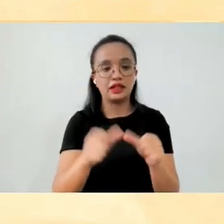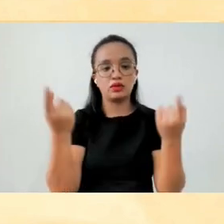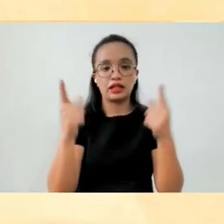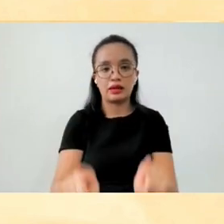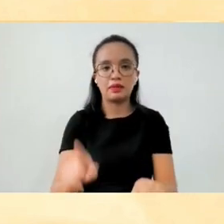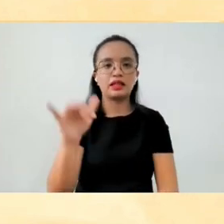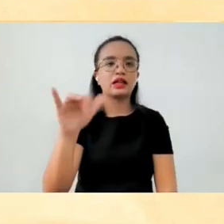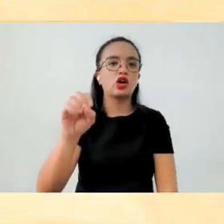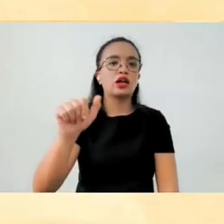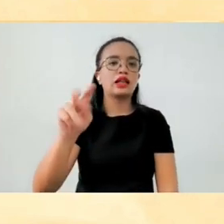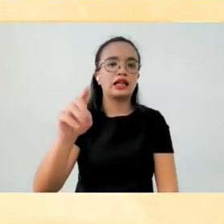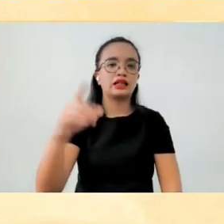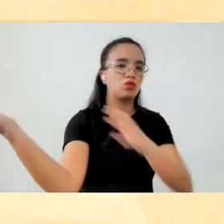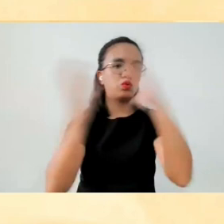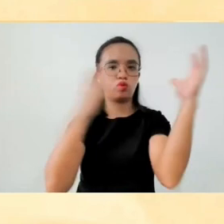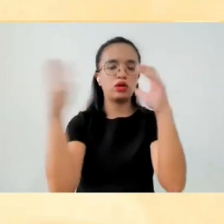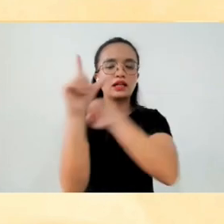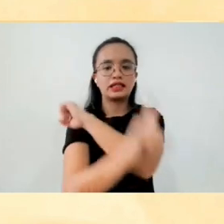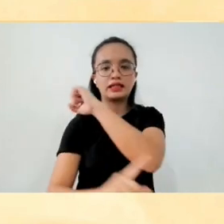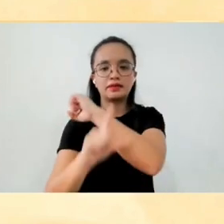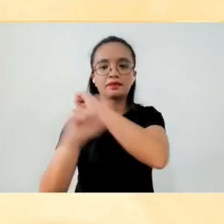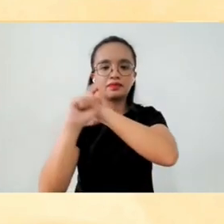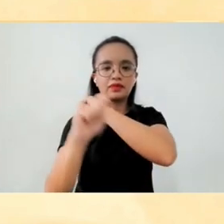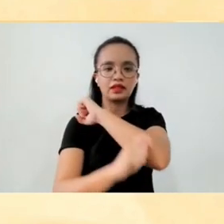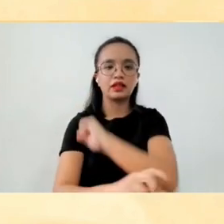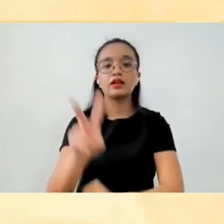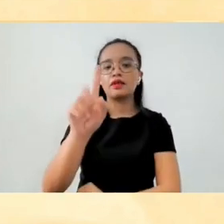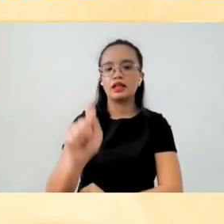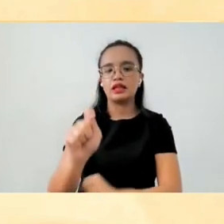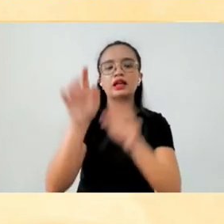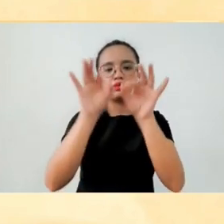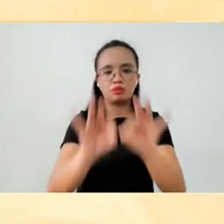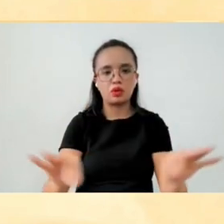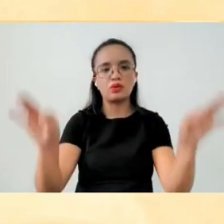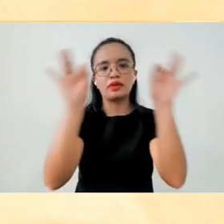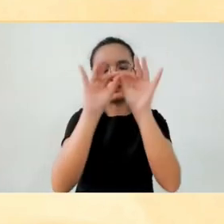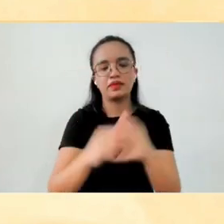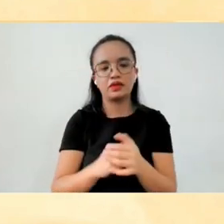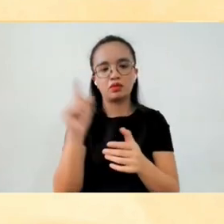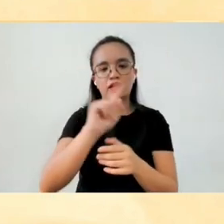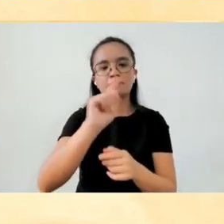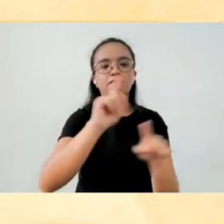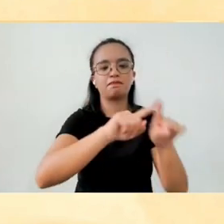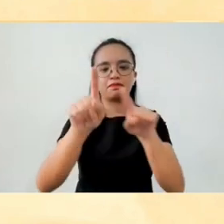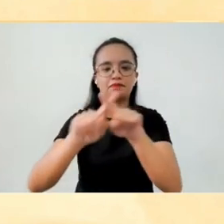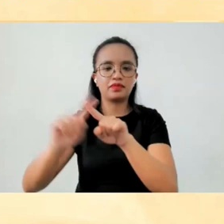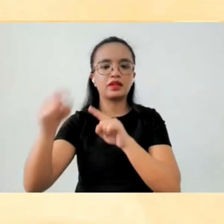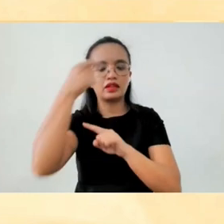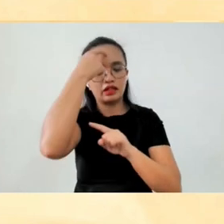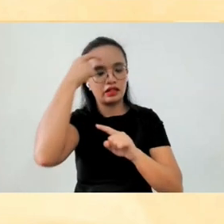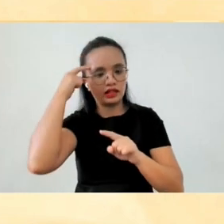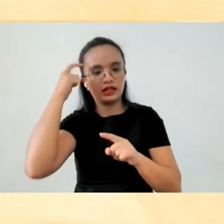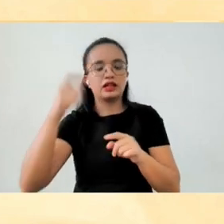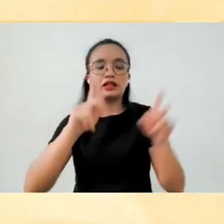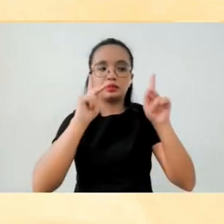Tacloban. So the VT is important to recognize vicarious traumatization. The person who is helping